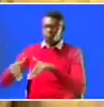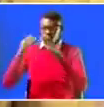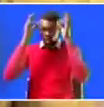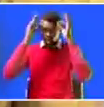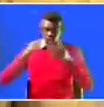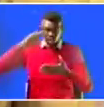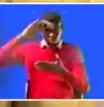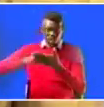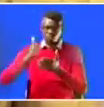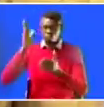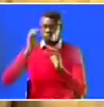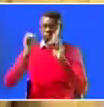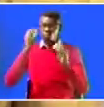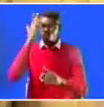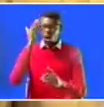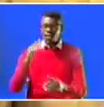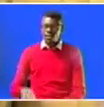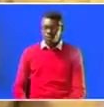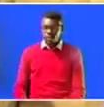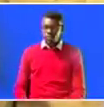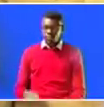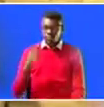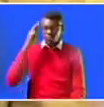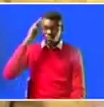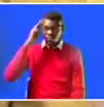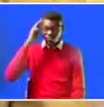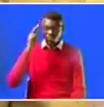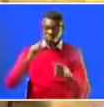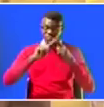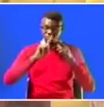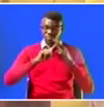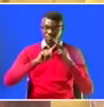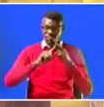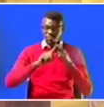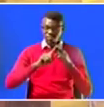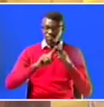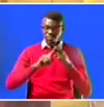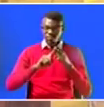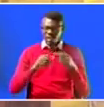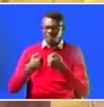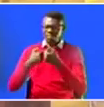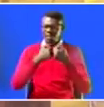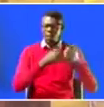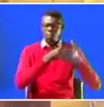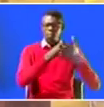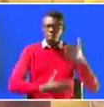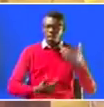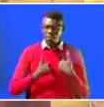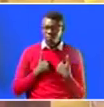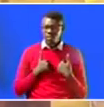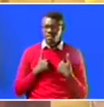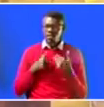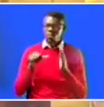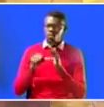life? I think one is, you know, with the challenges we have and ups and